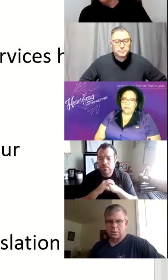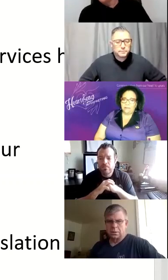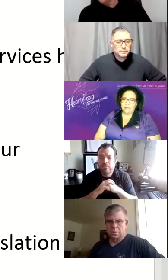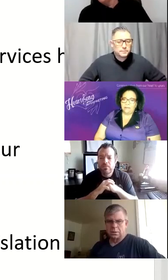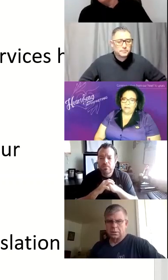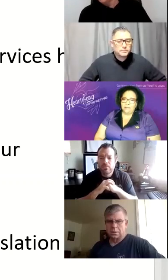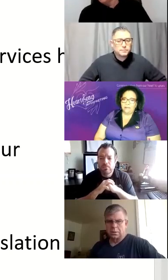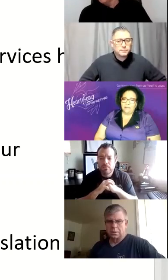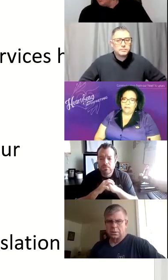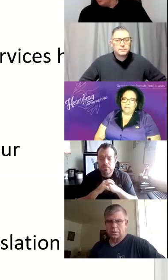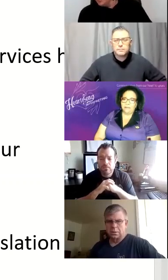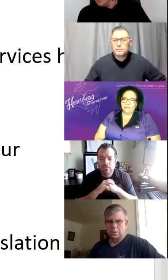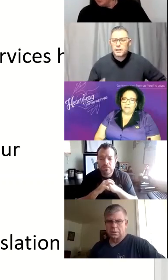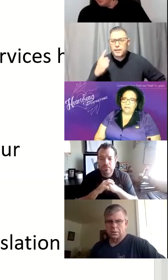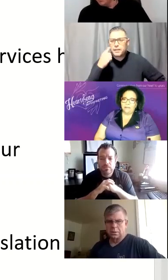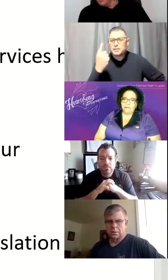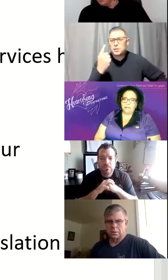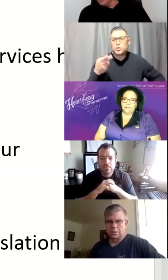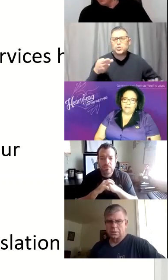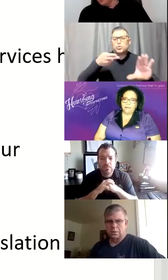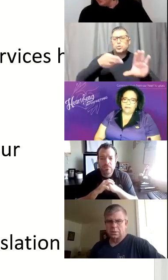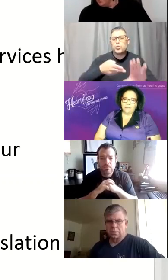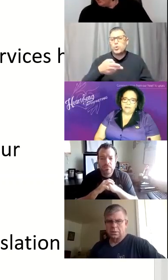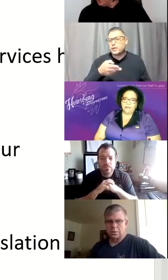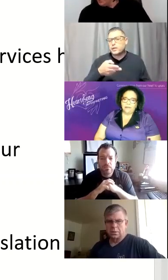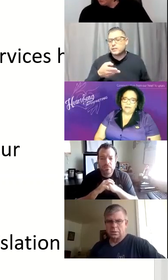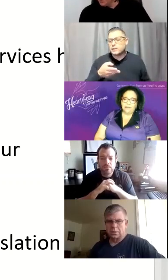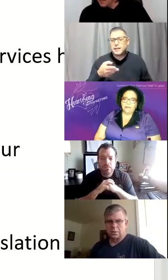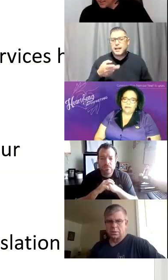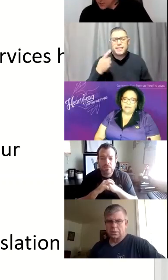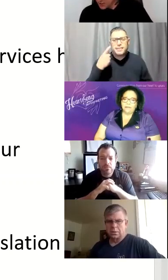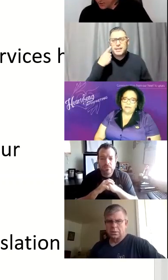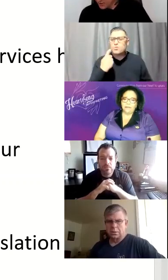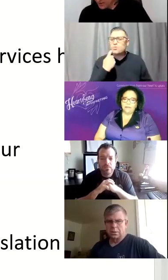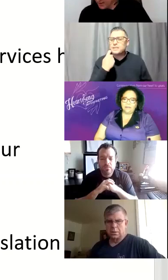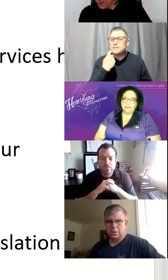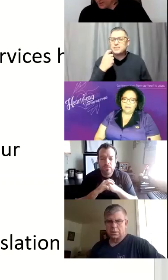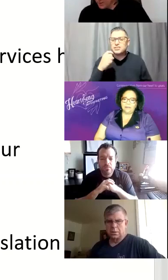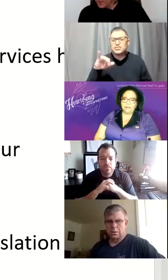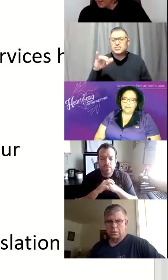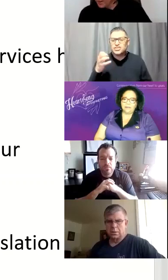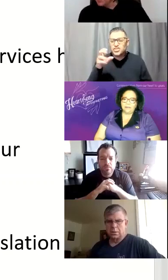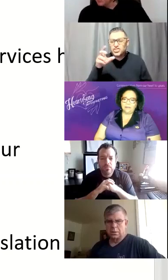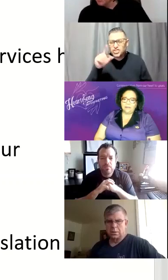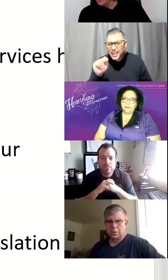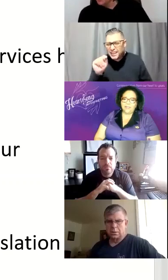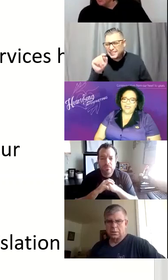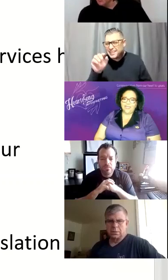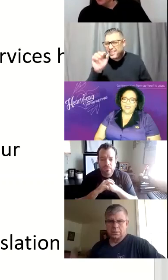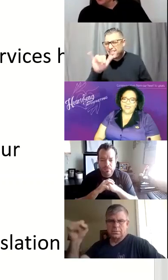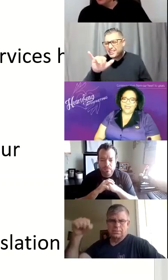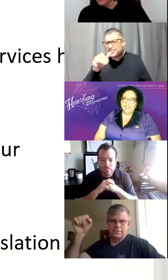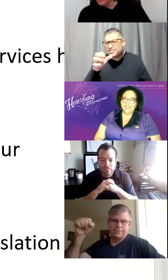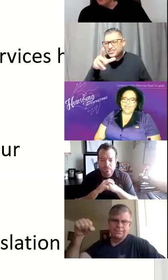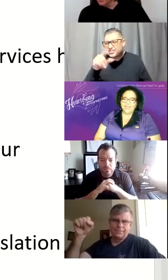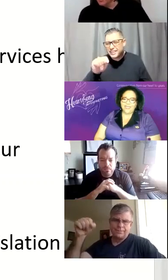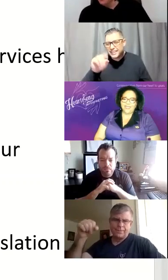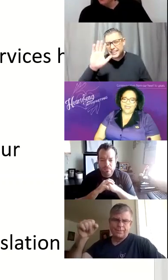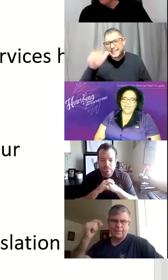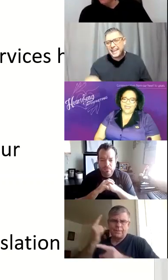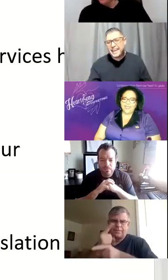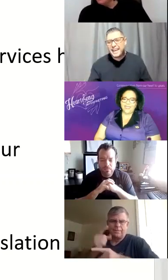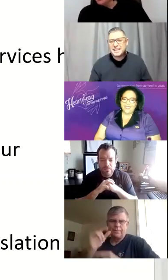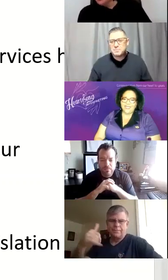I think we have somebody joining us. As I believe, is that Judd Hurley? Or I'm not sure. We have somebody else here in the